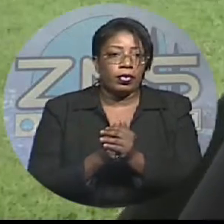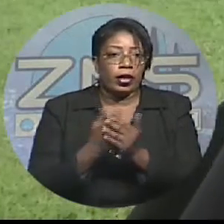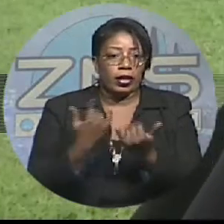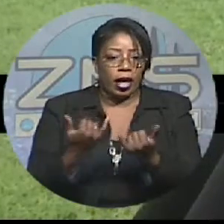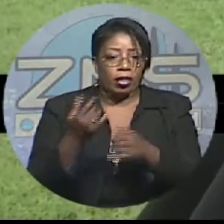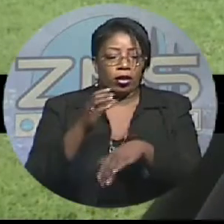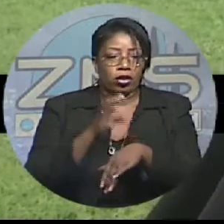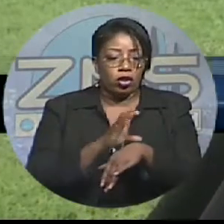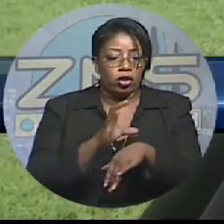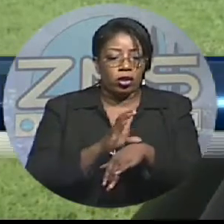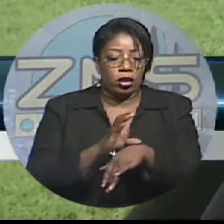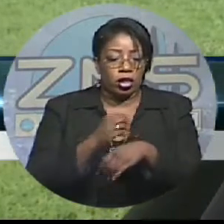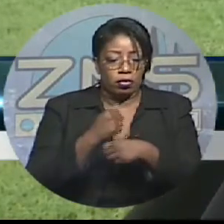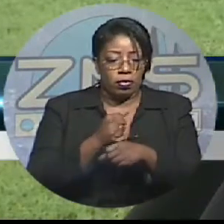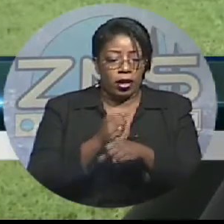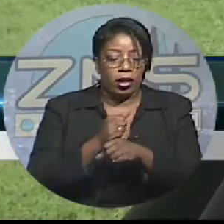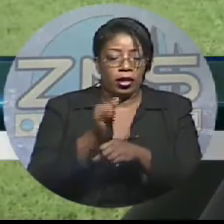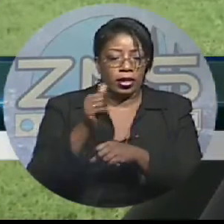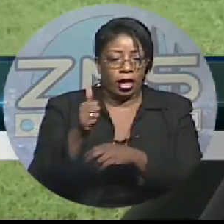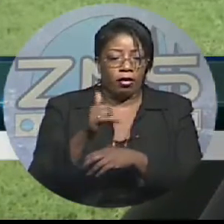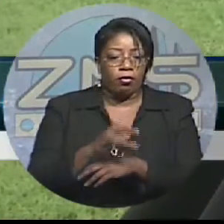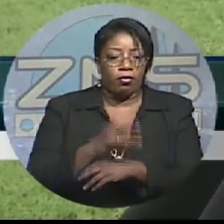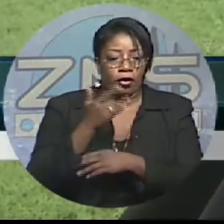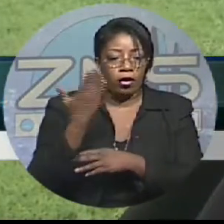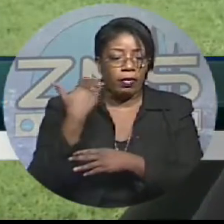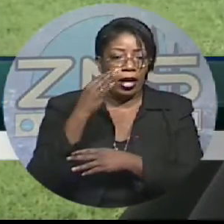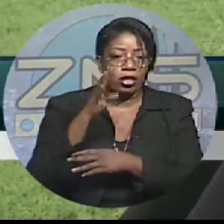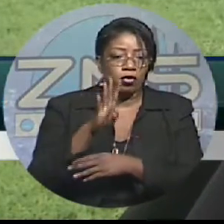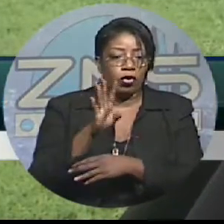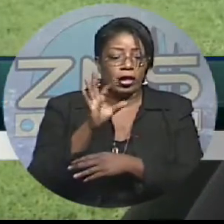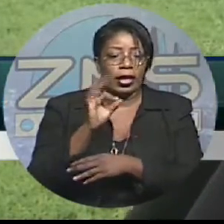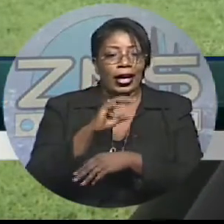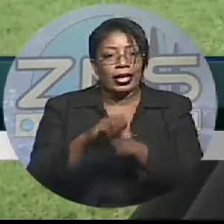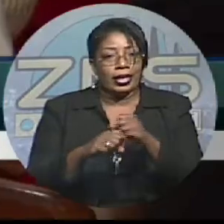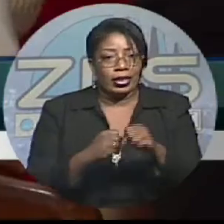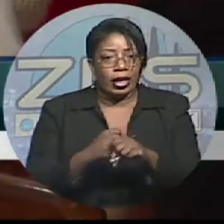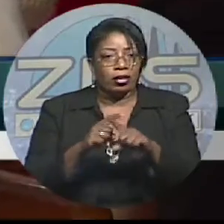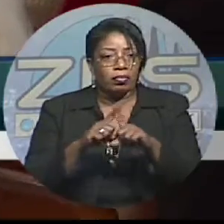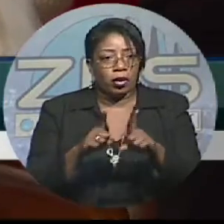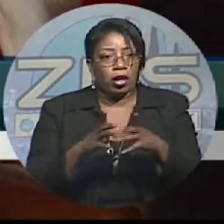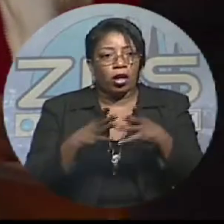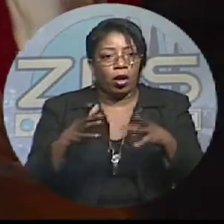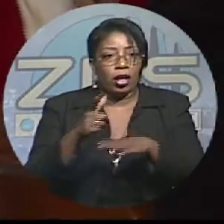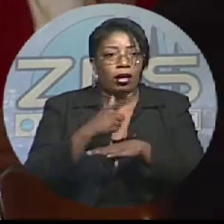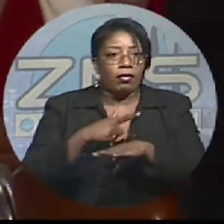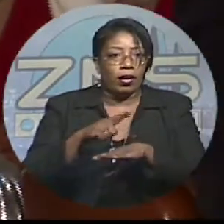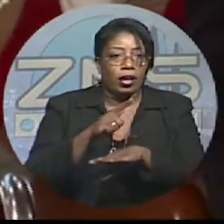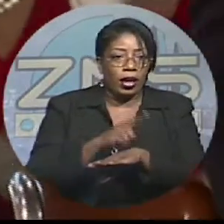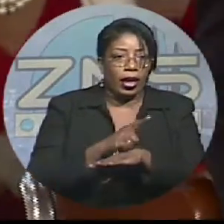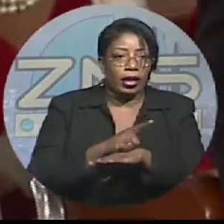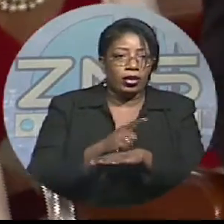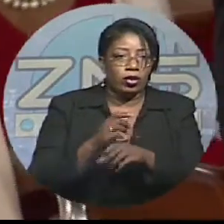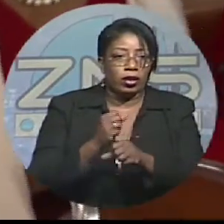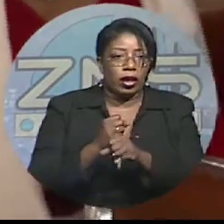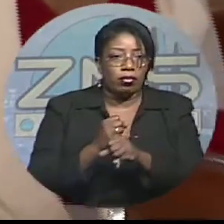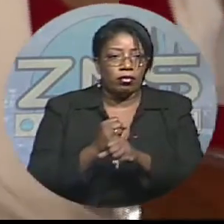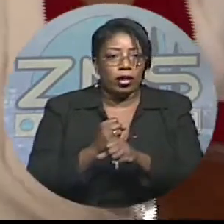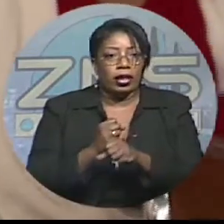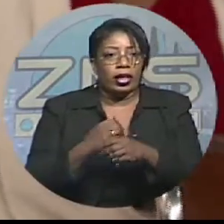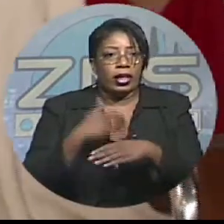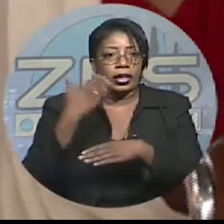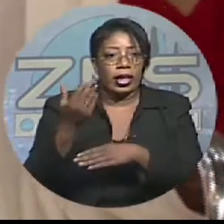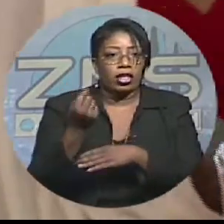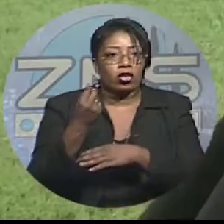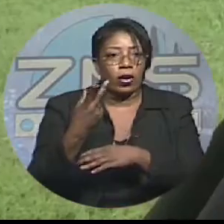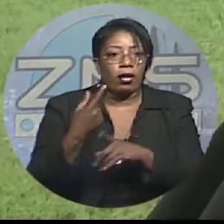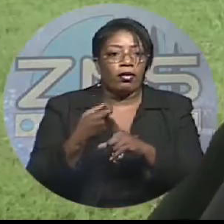its presence felt over the last 49 years, but there is still a lot of land to possess. During the next